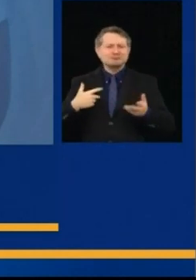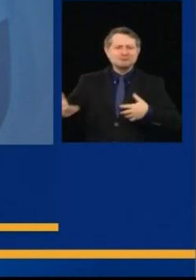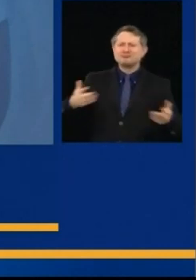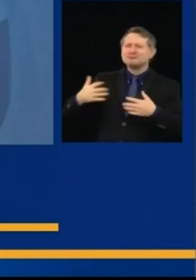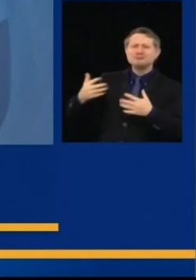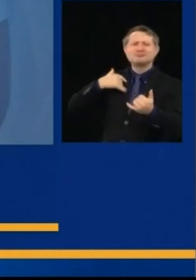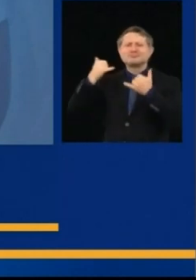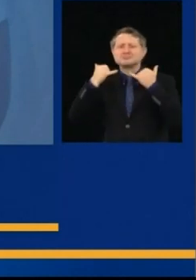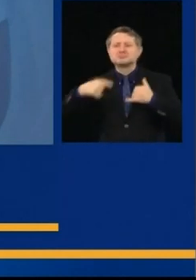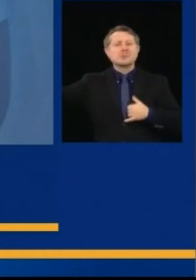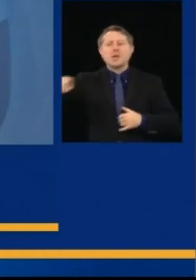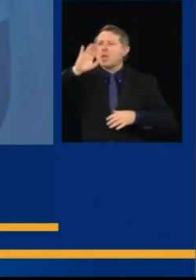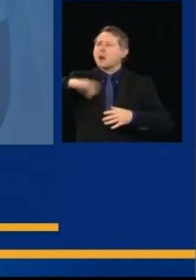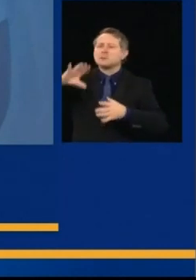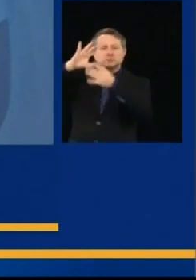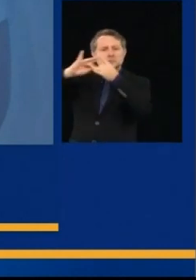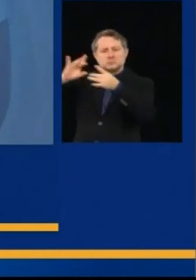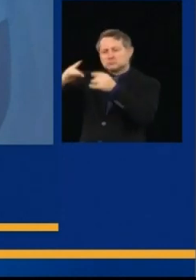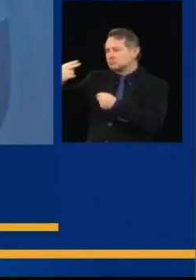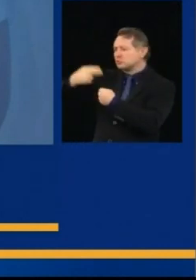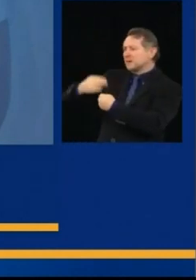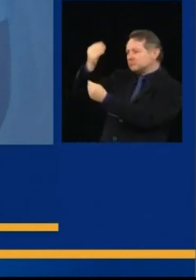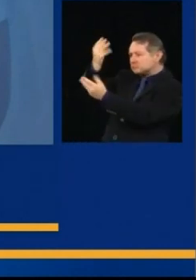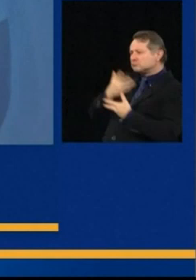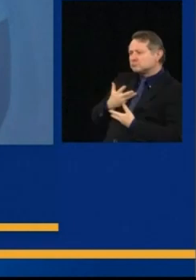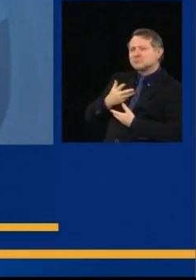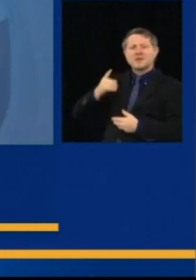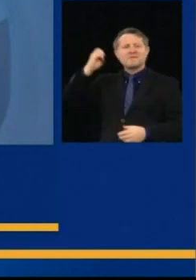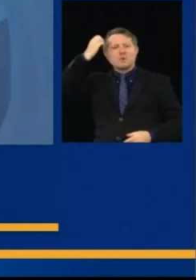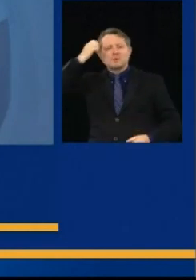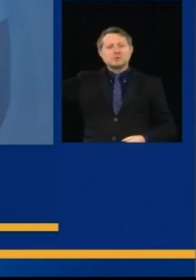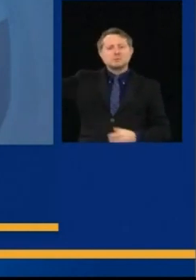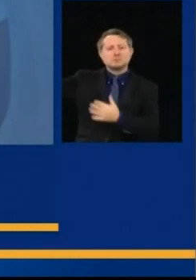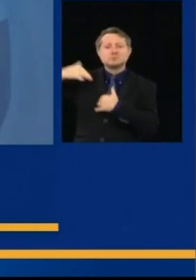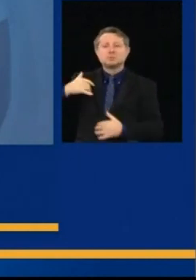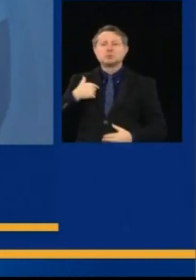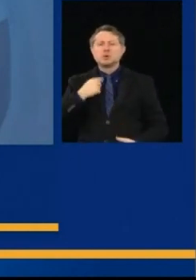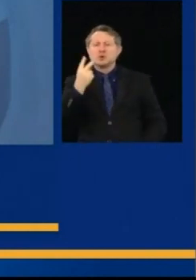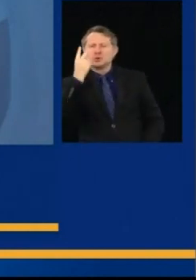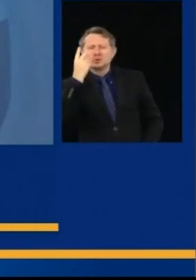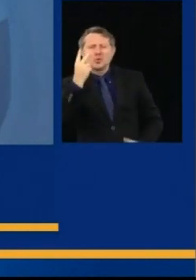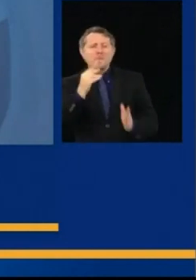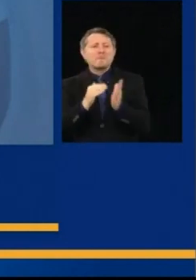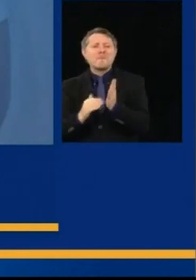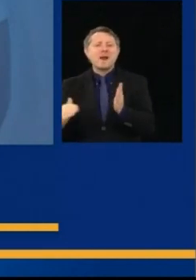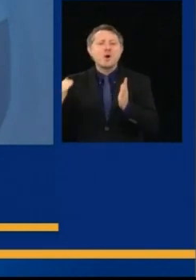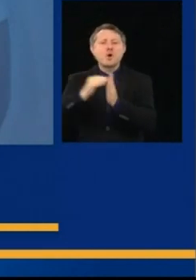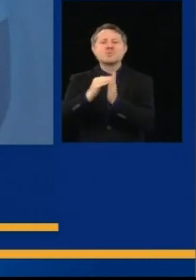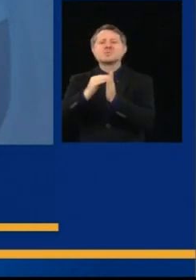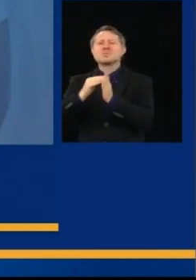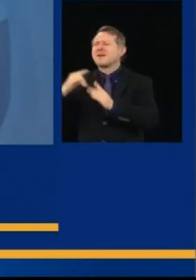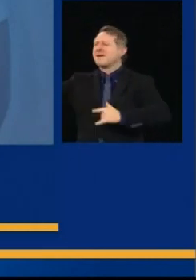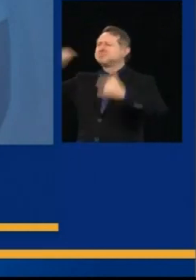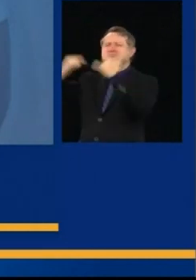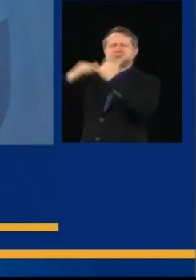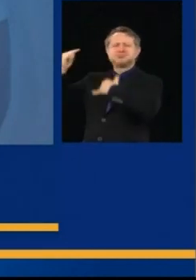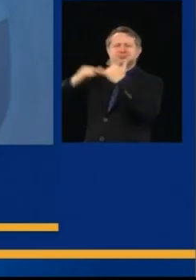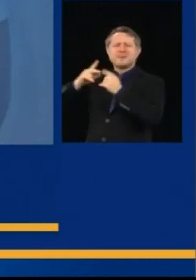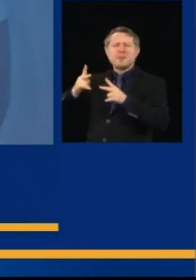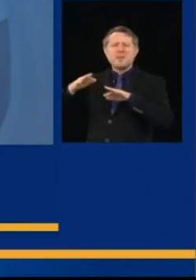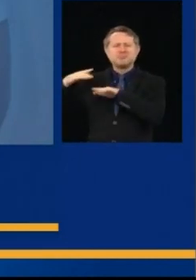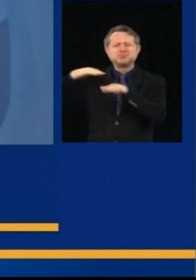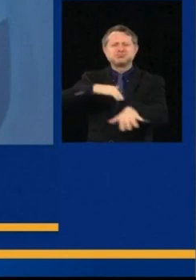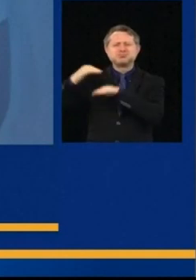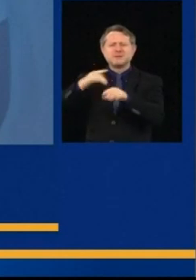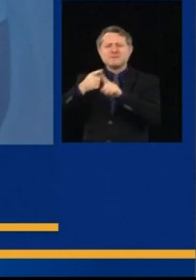Europe. And we had 2 million Europeans come to New York, New Jersey, the big airports,